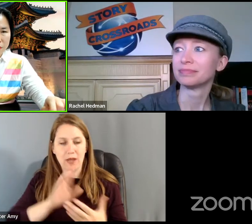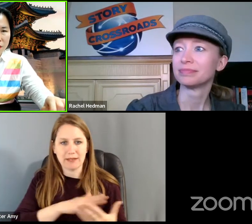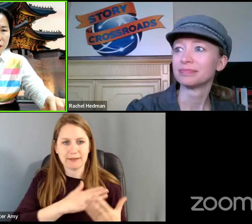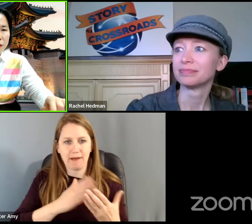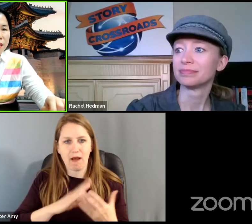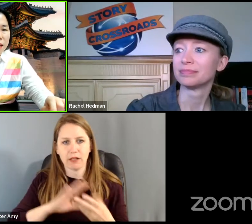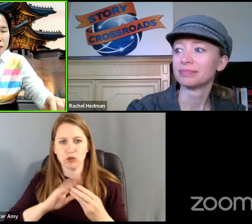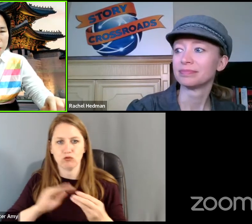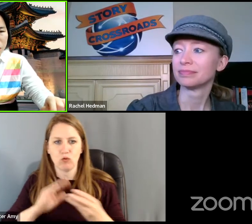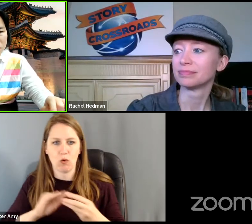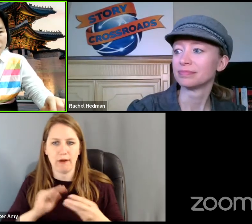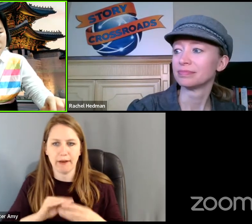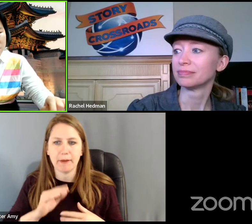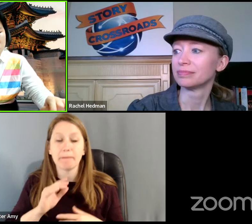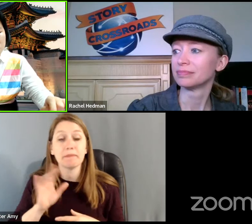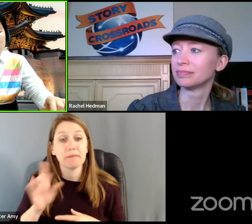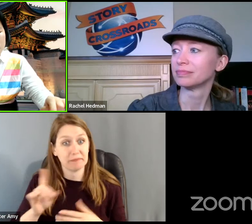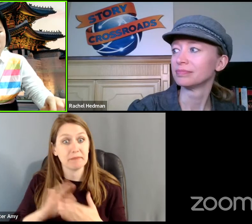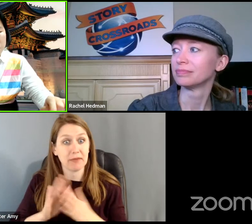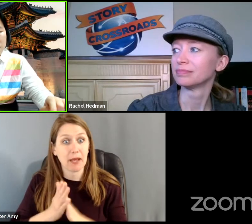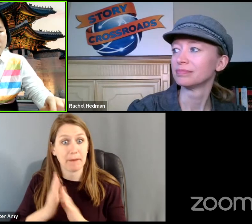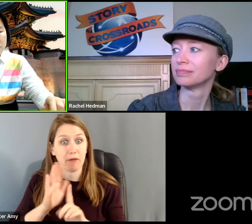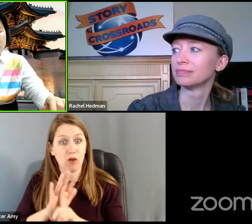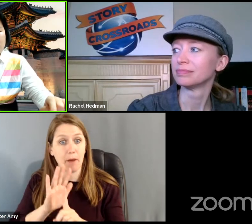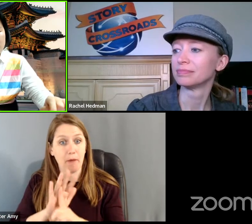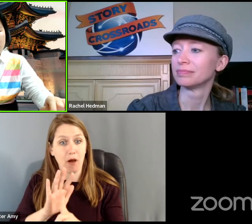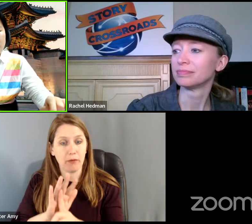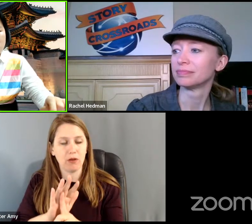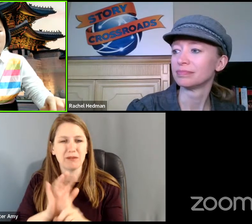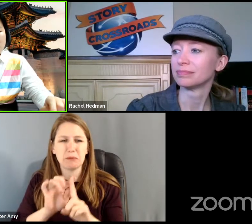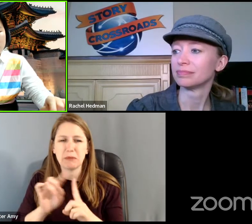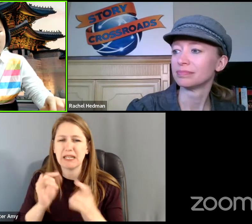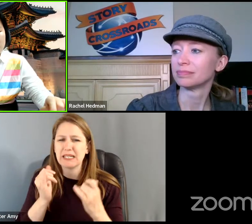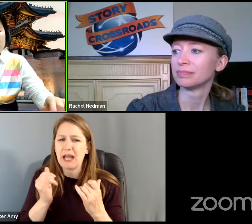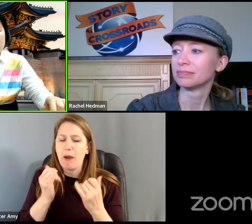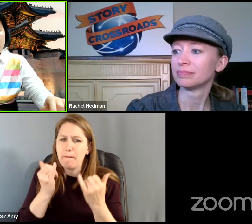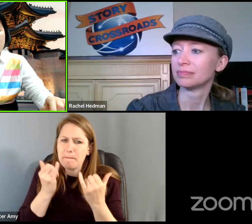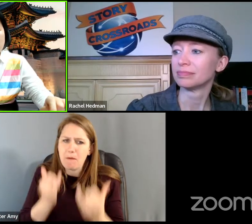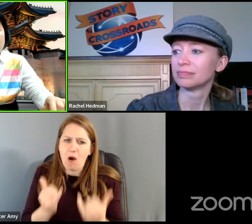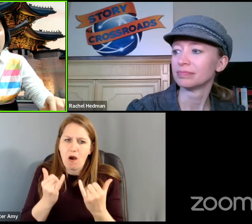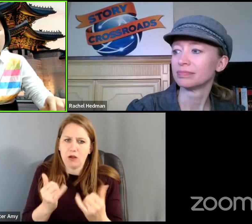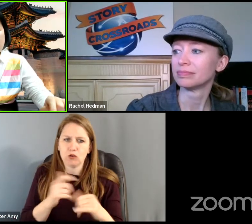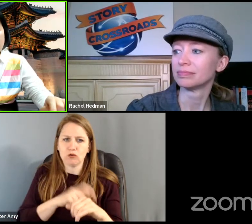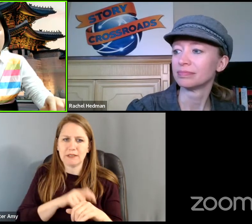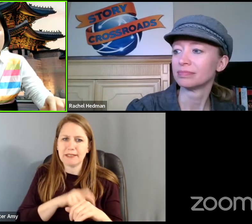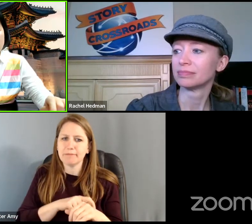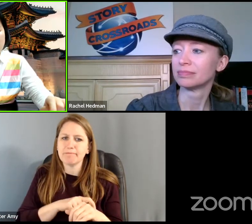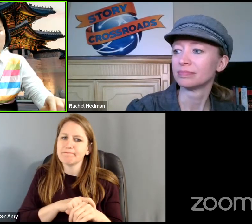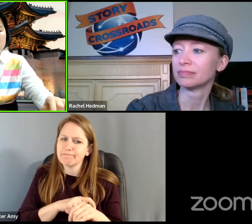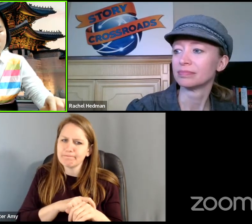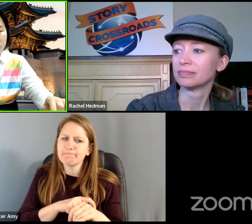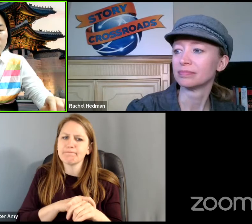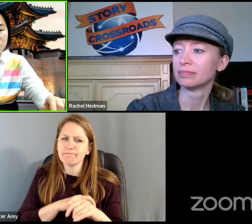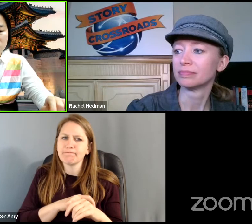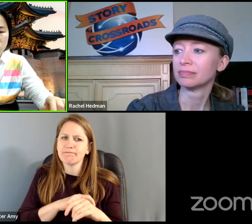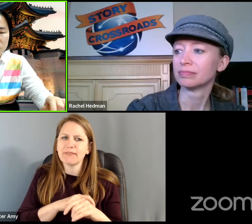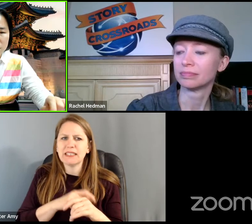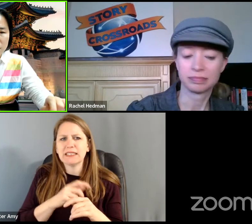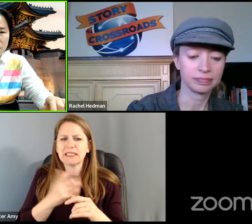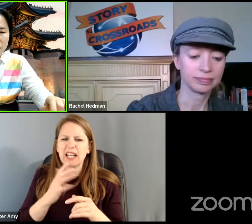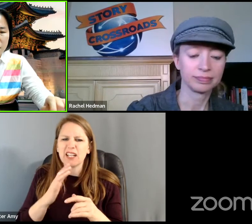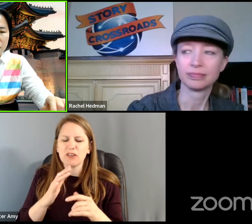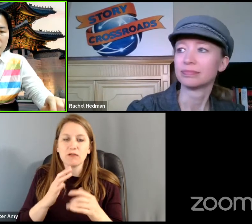However, as modernization progresses, it is transmitted only as a kind of cultural